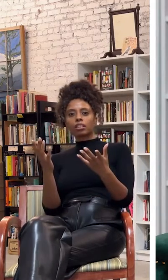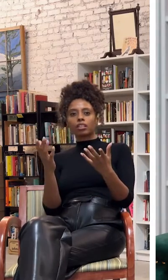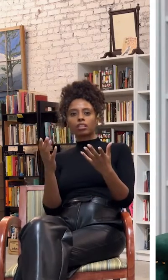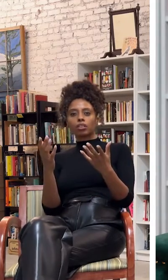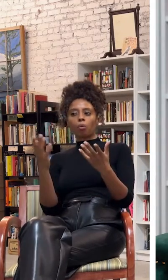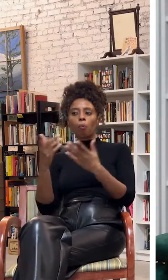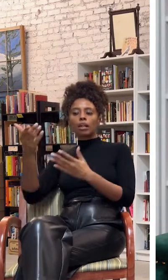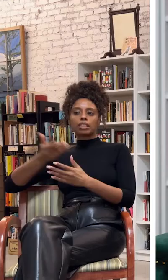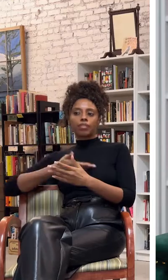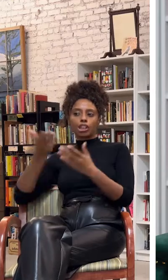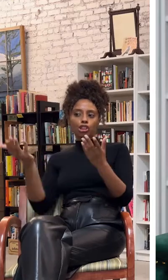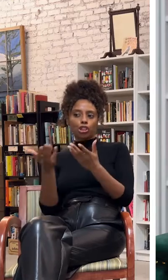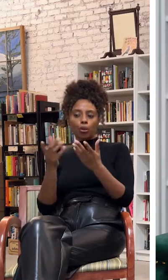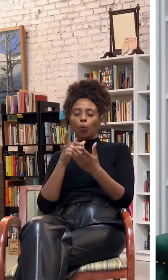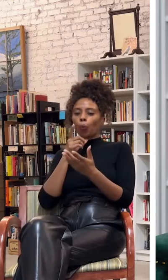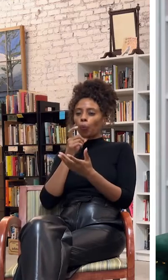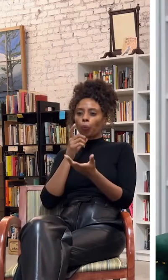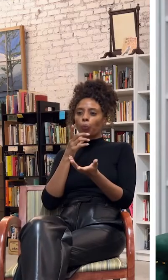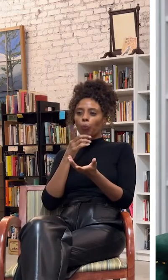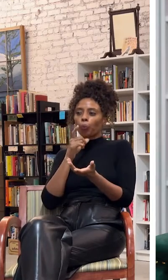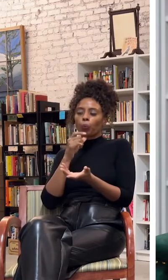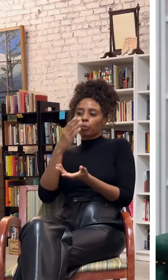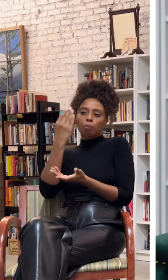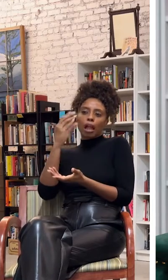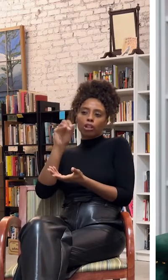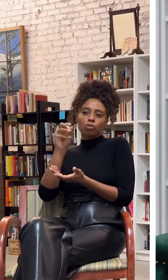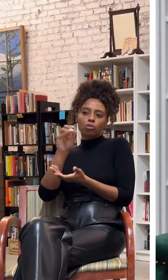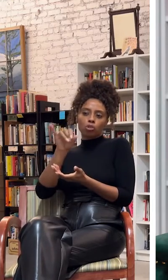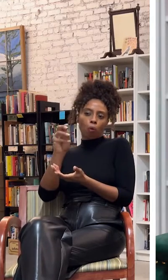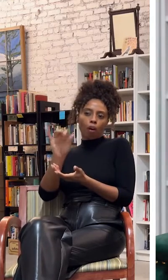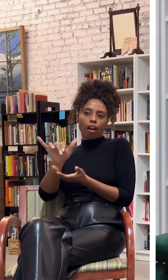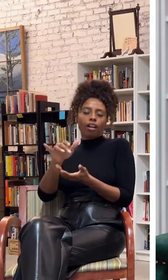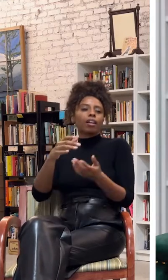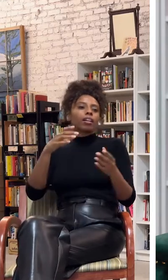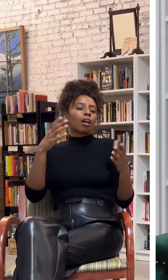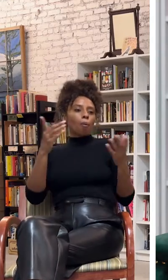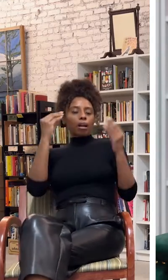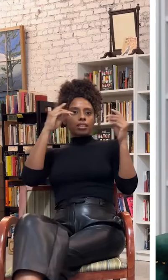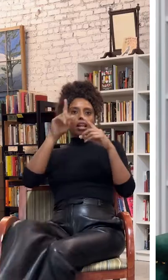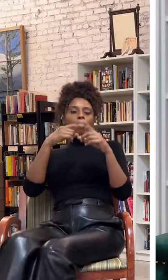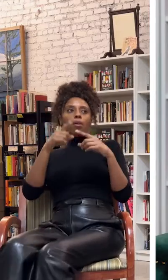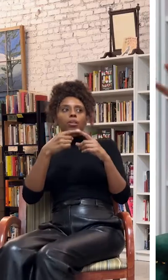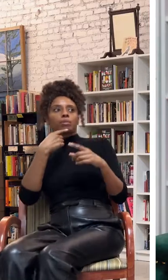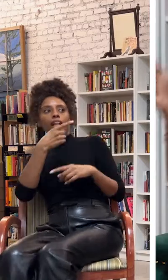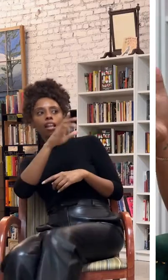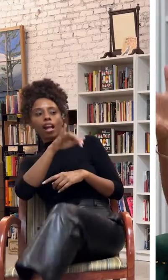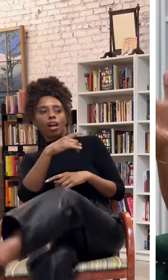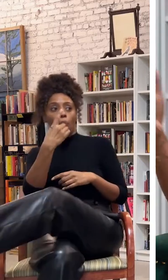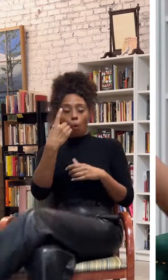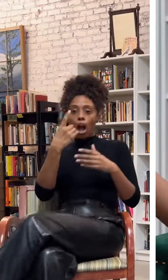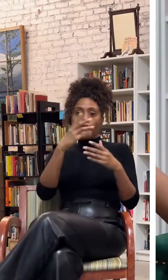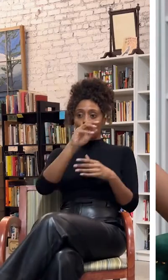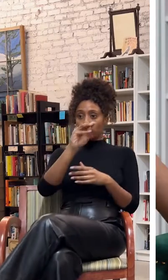the invitation here? Who's Black joy? What I was thinking of when you're saying that is, one is joy